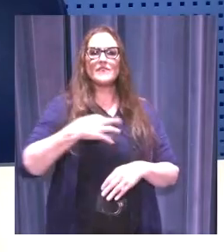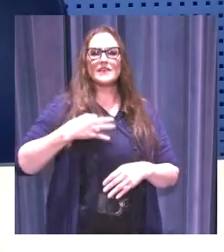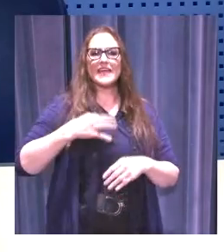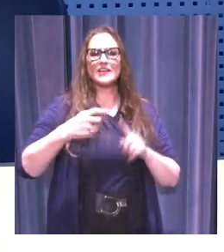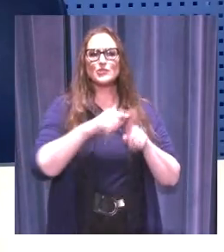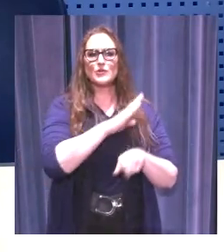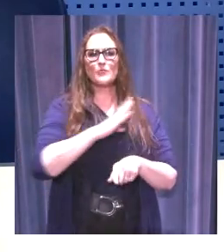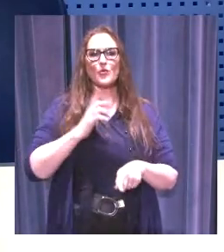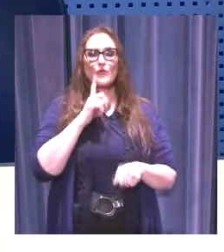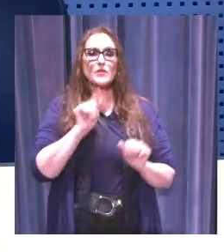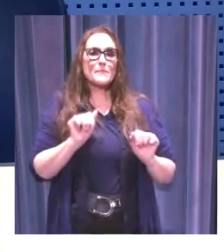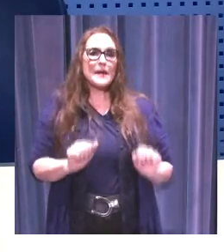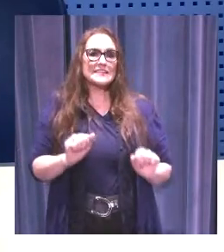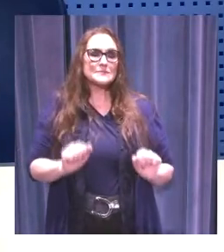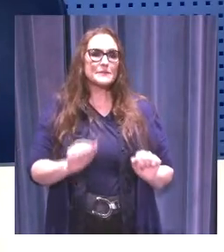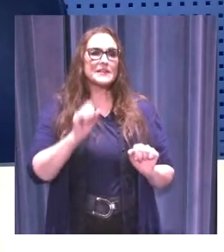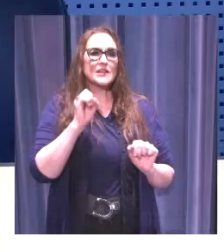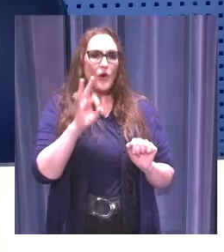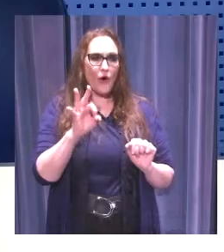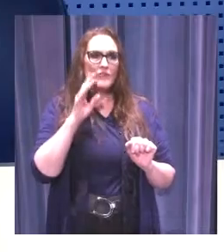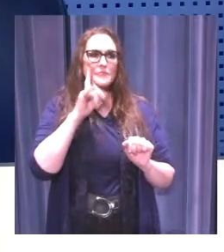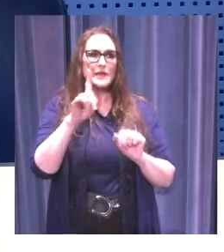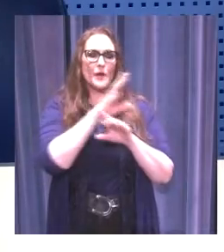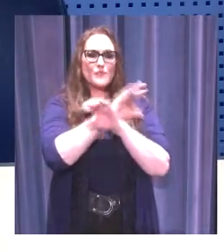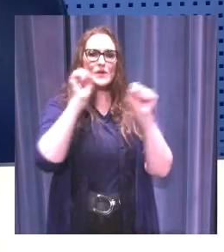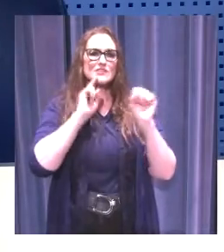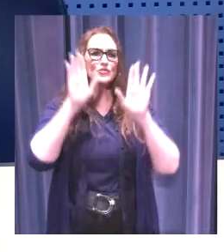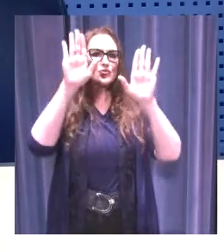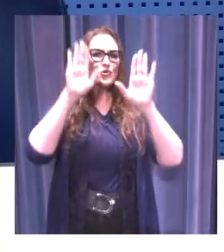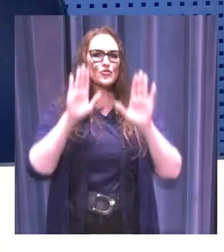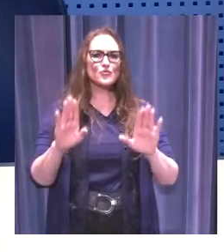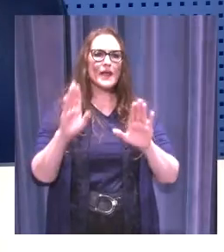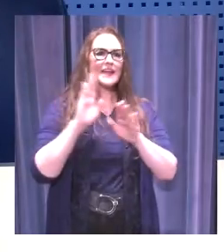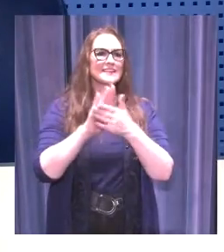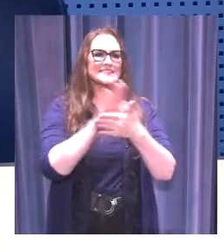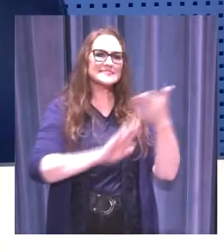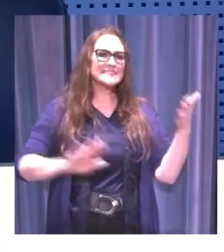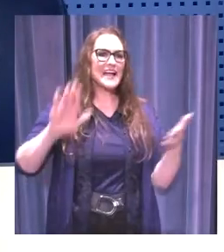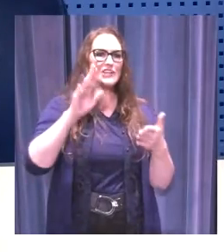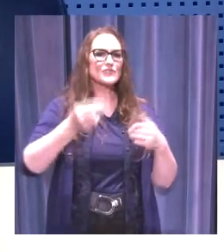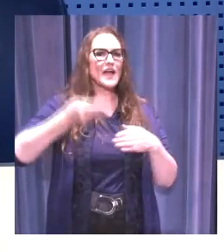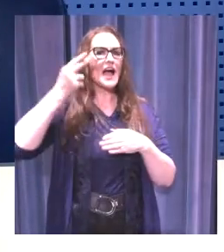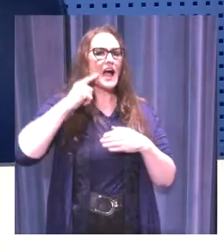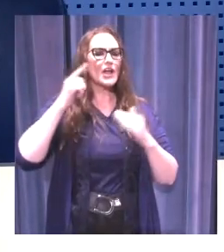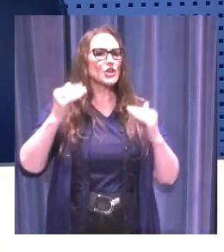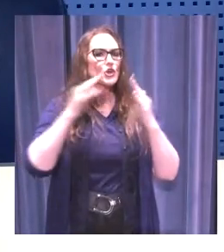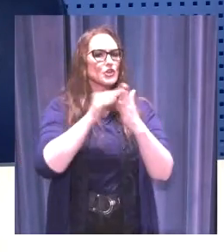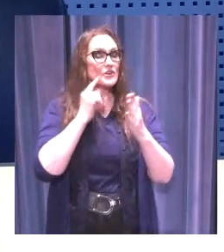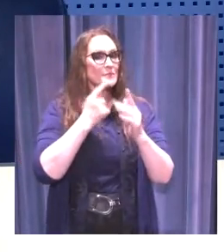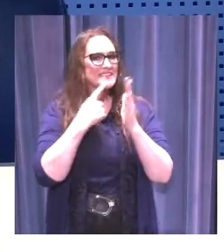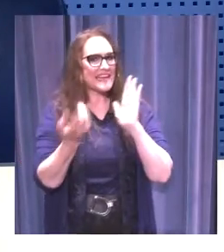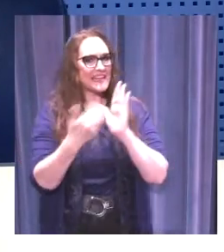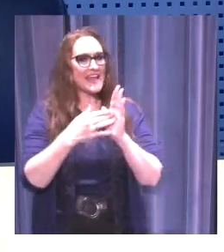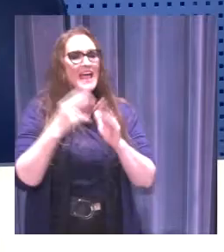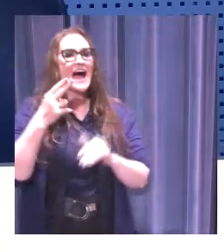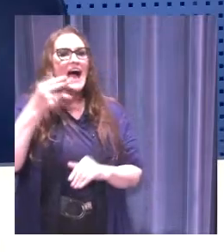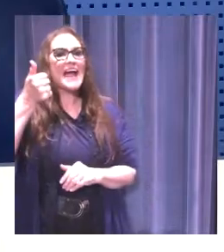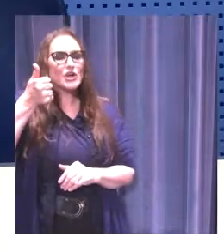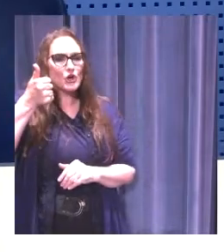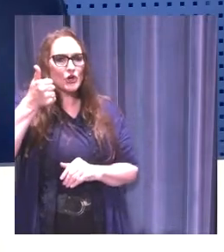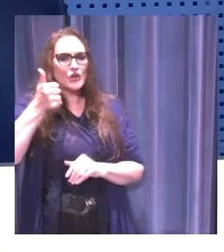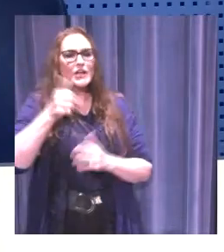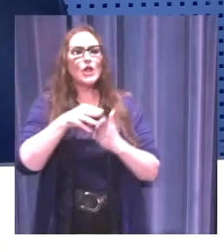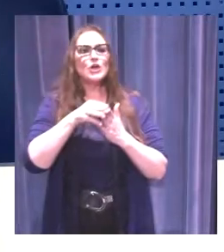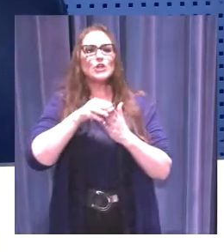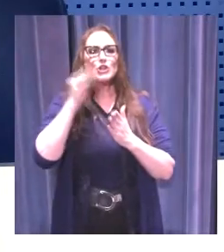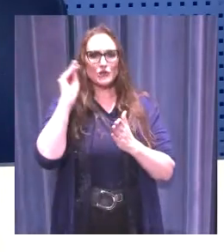be president of this great institution of higher learning. I'm going to repeat what I just said, higher